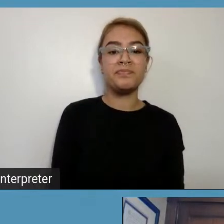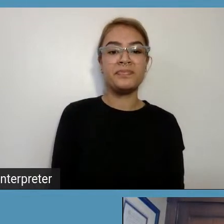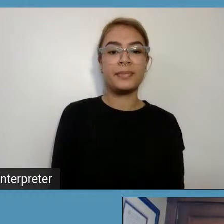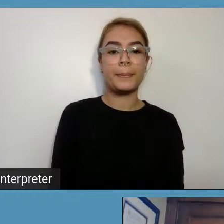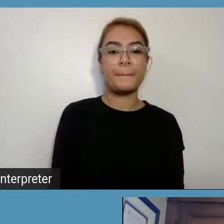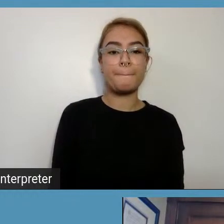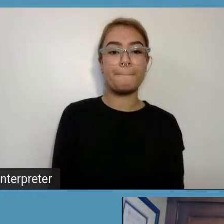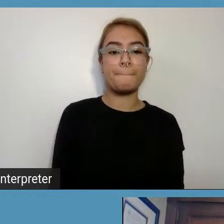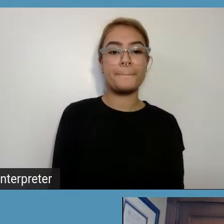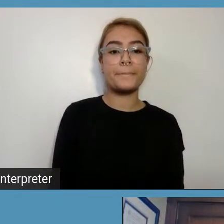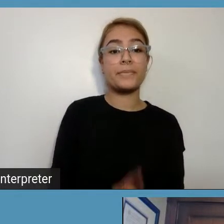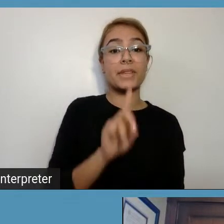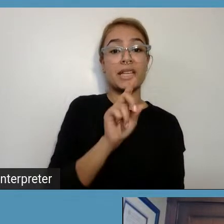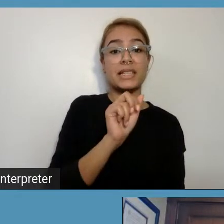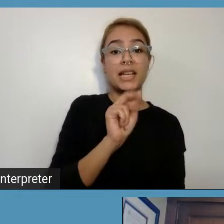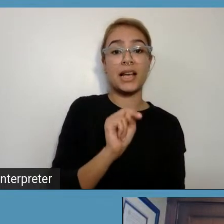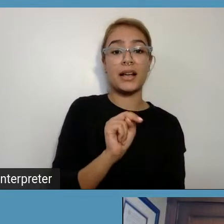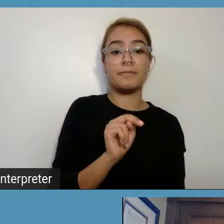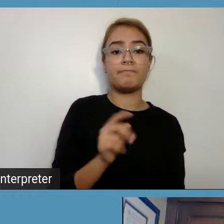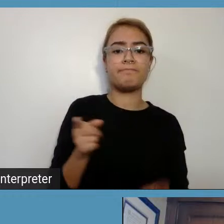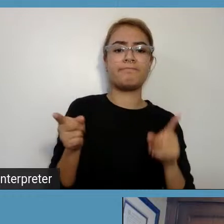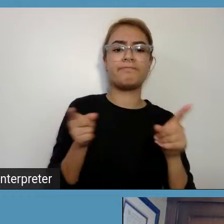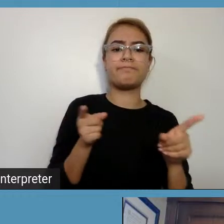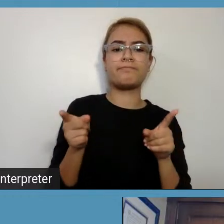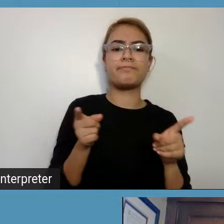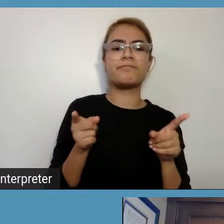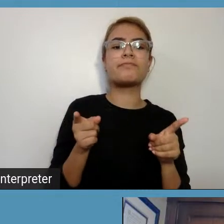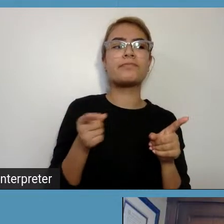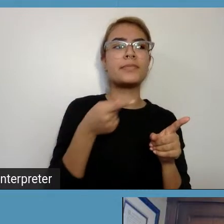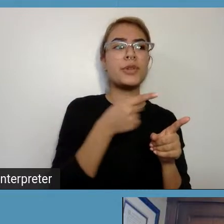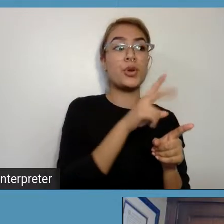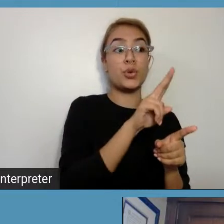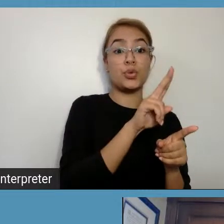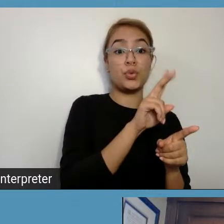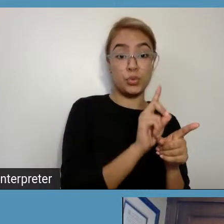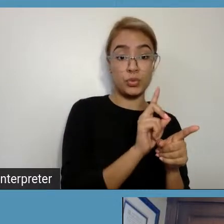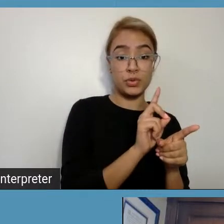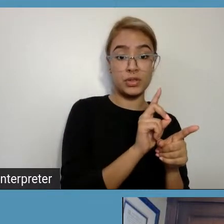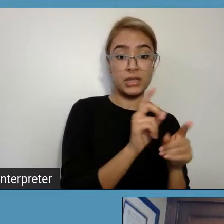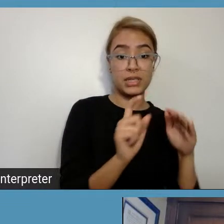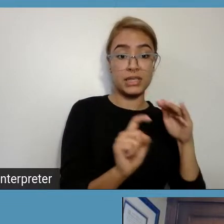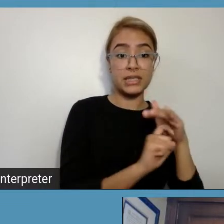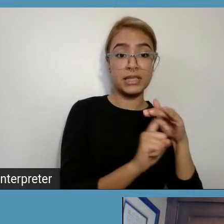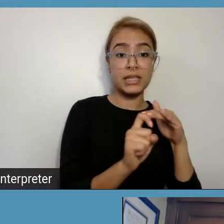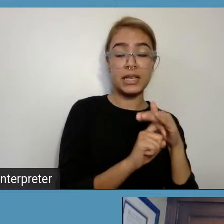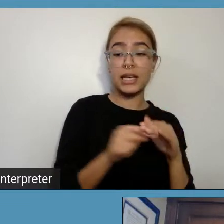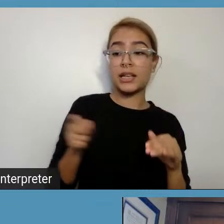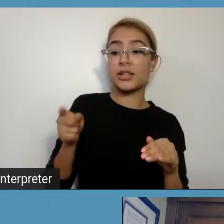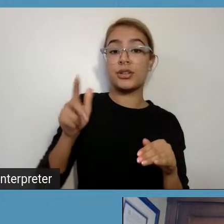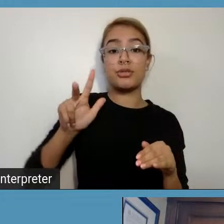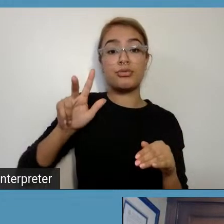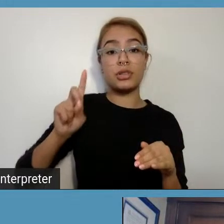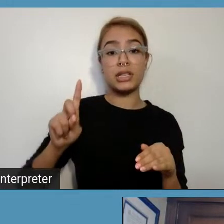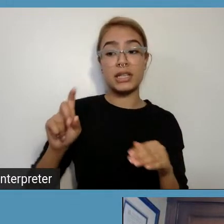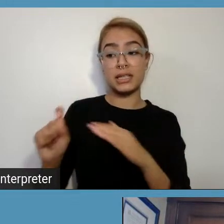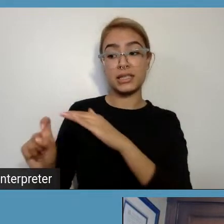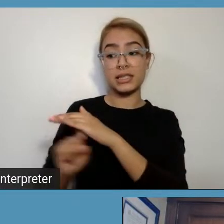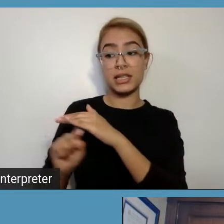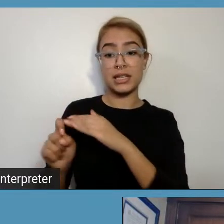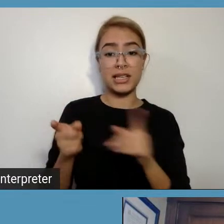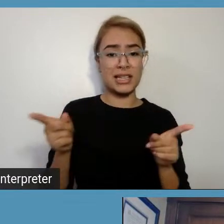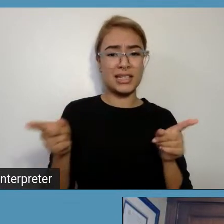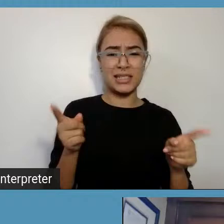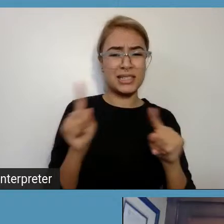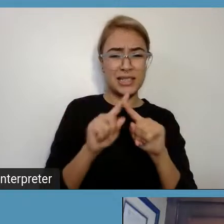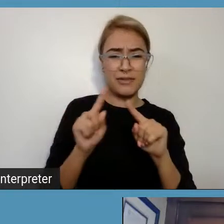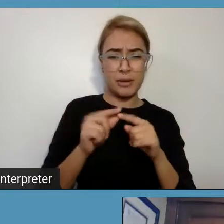What's the difference then between, sort of handling two-dimensional scanning versus three-dimensional? Is it a different process, or does it just kind of